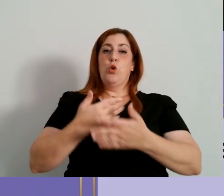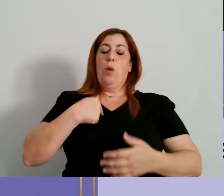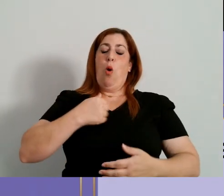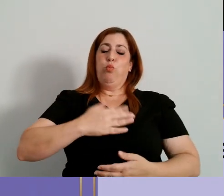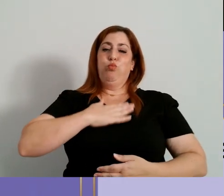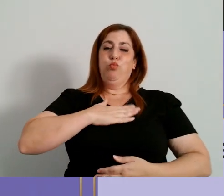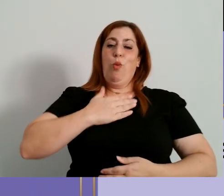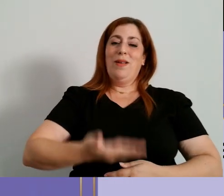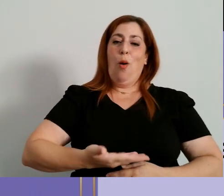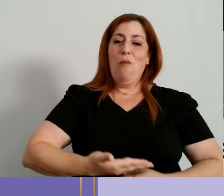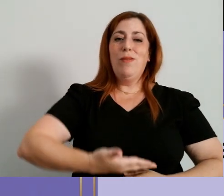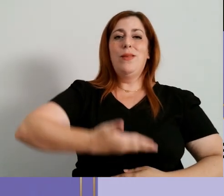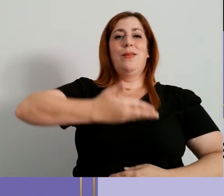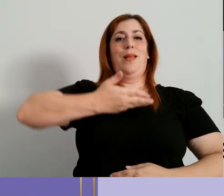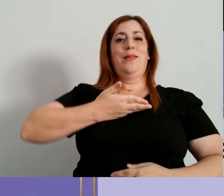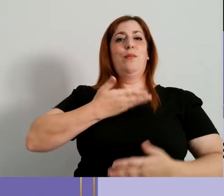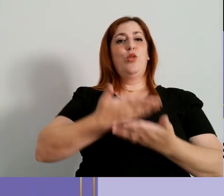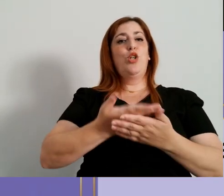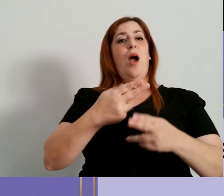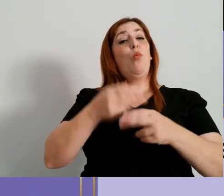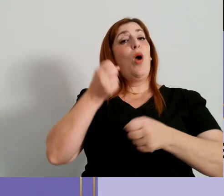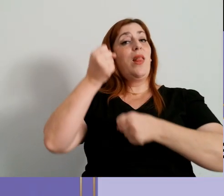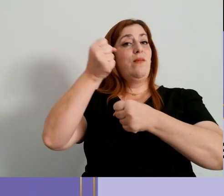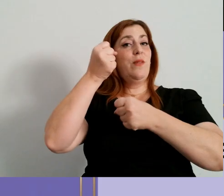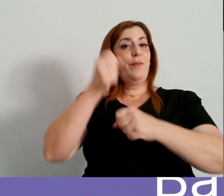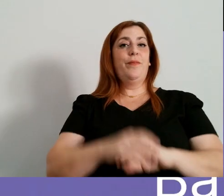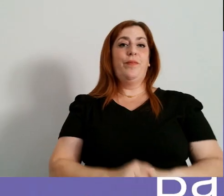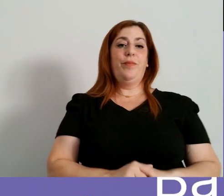their needs and rights.